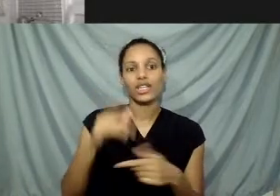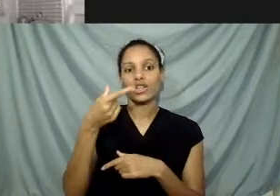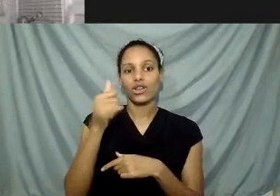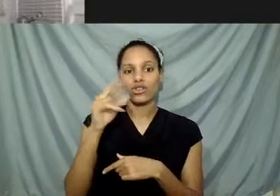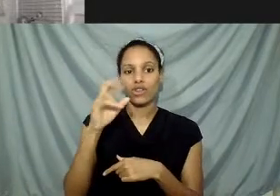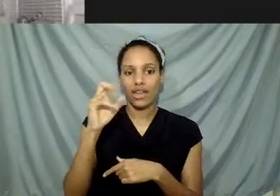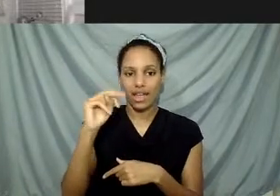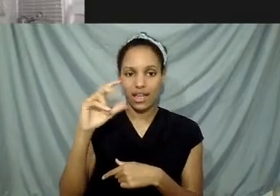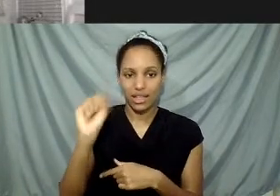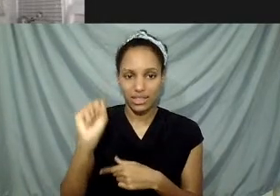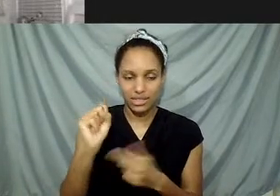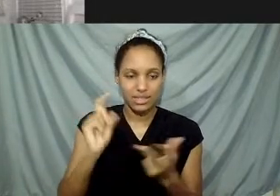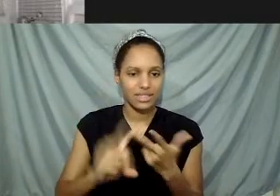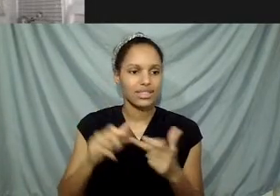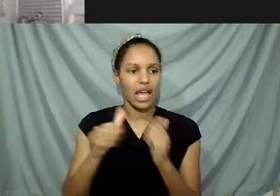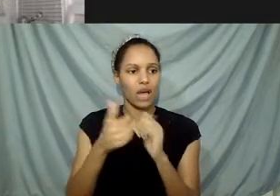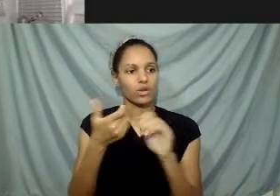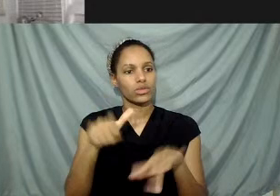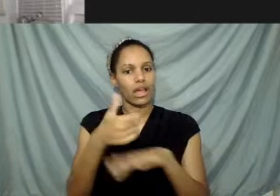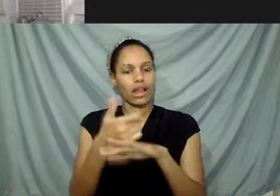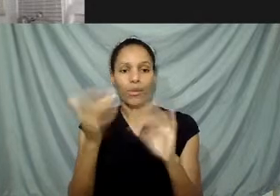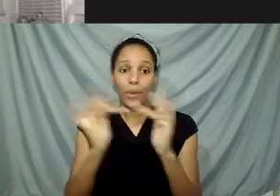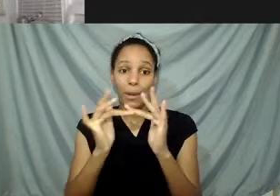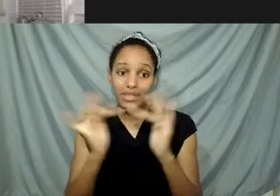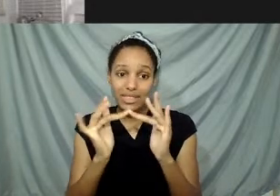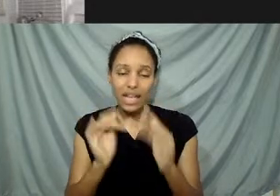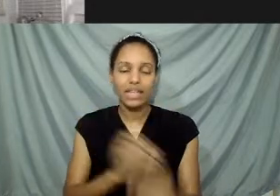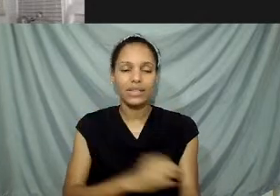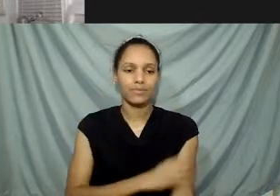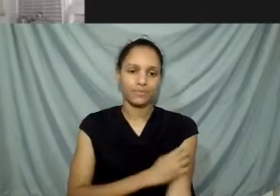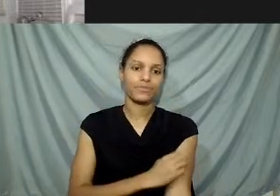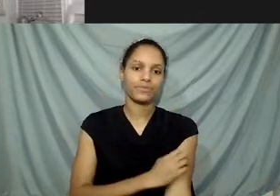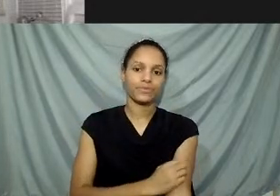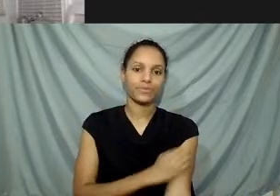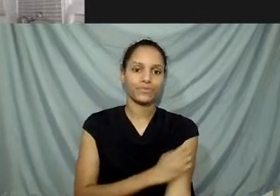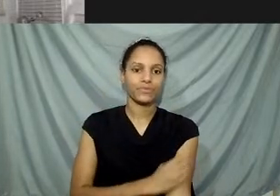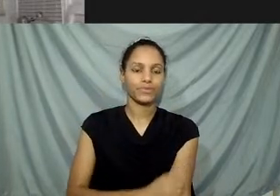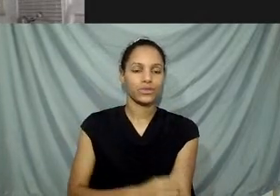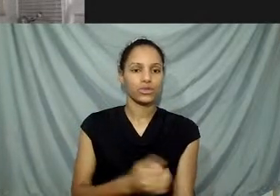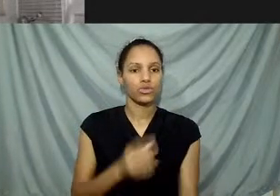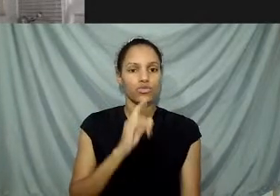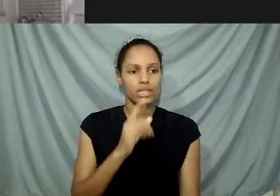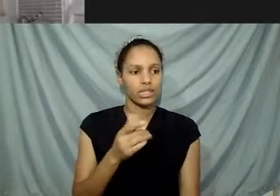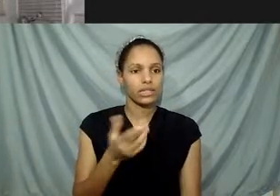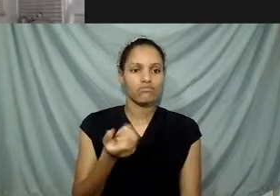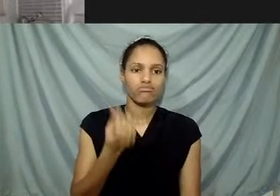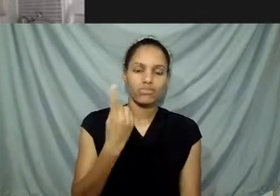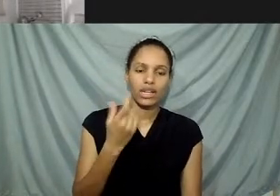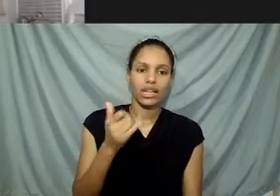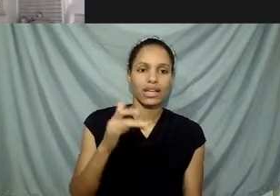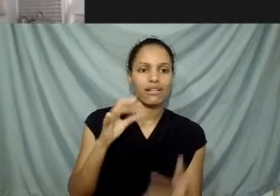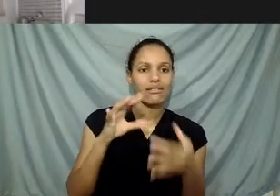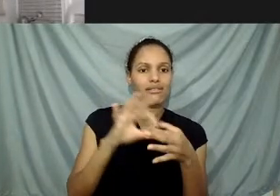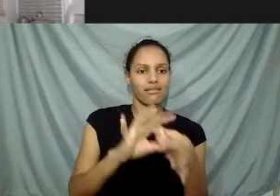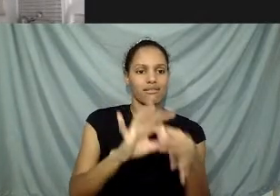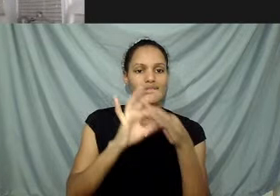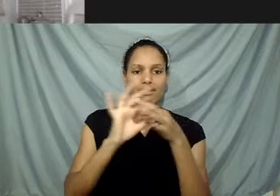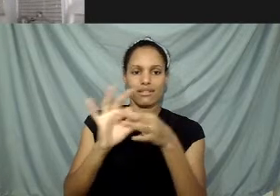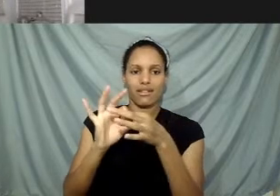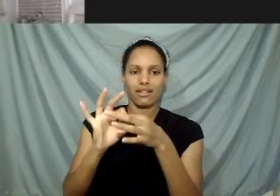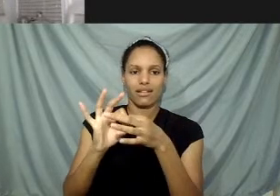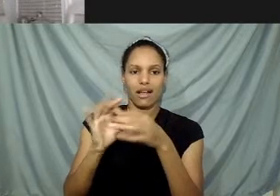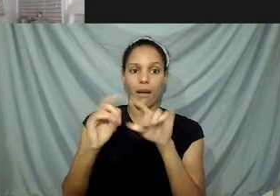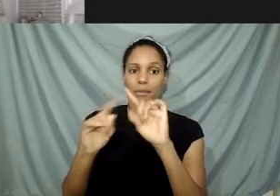our websites and all of the things. And then always contextualizing it and rooting it in the